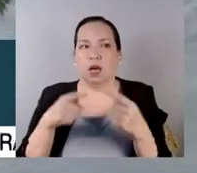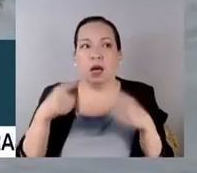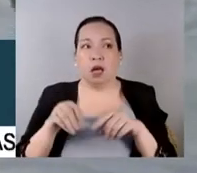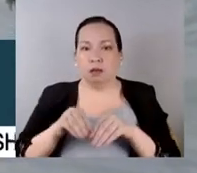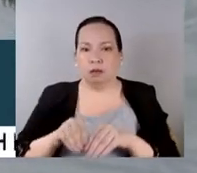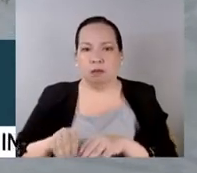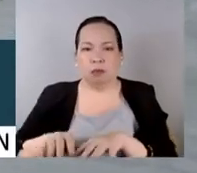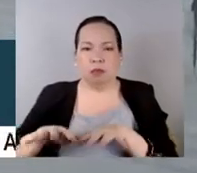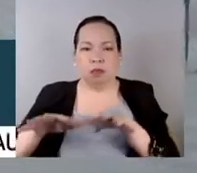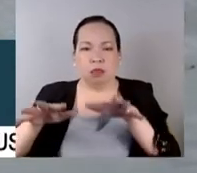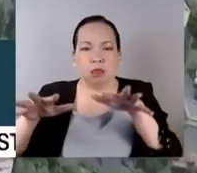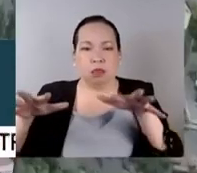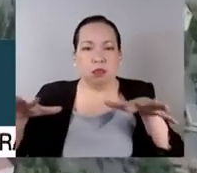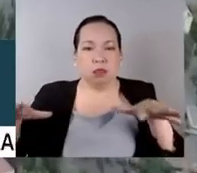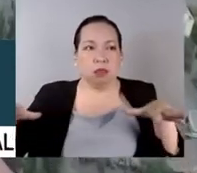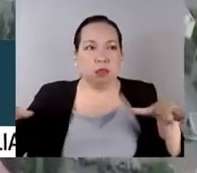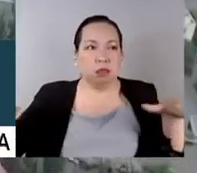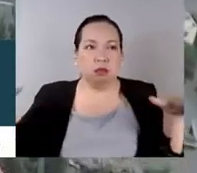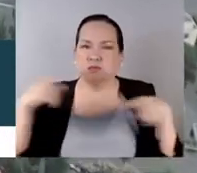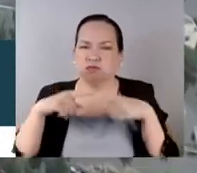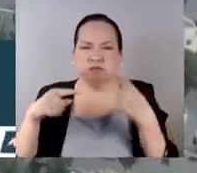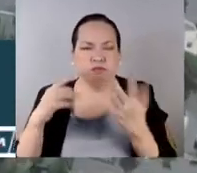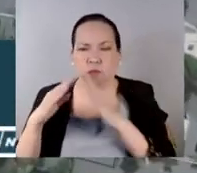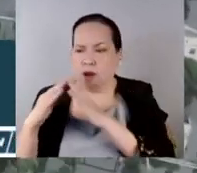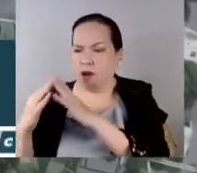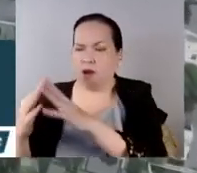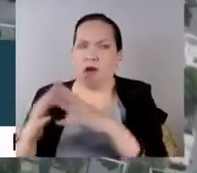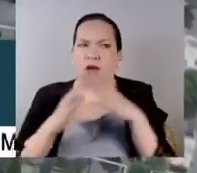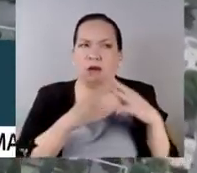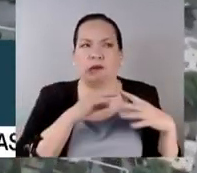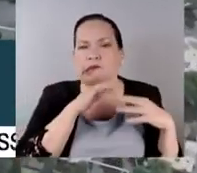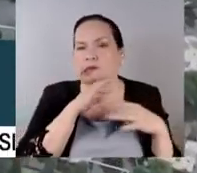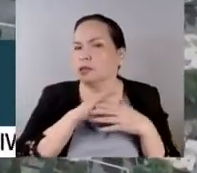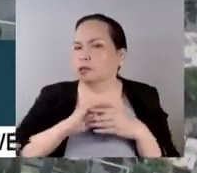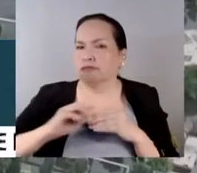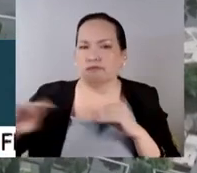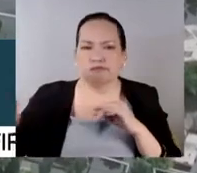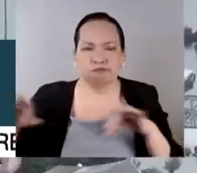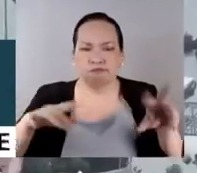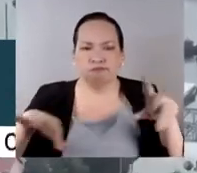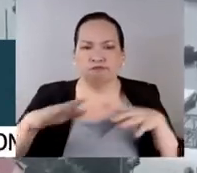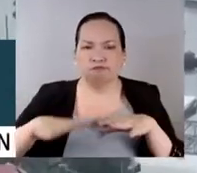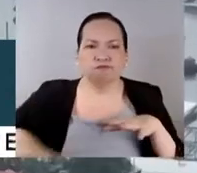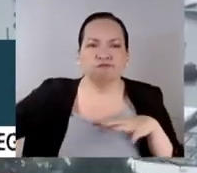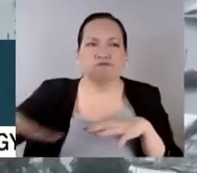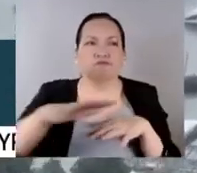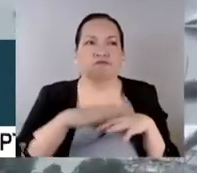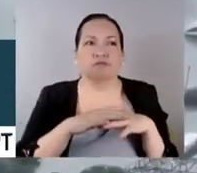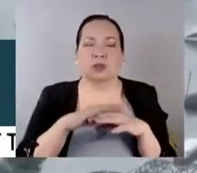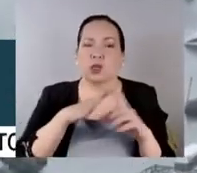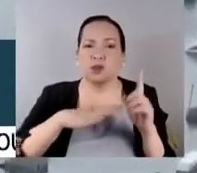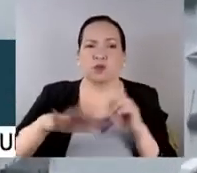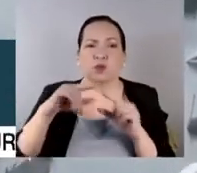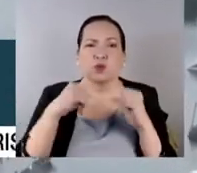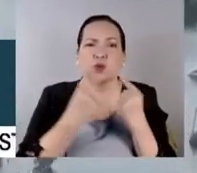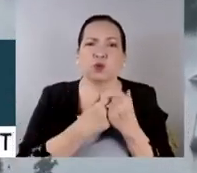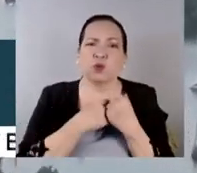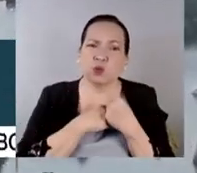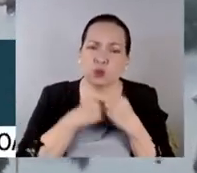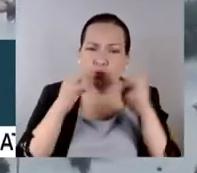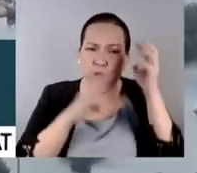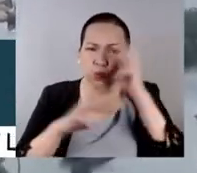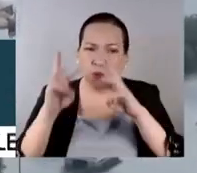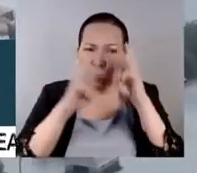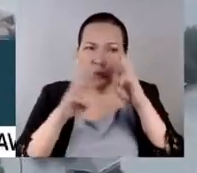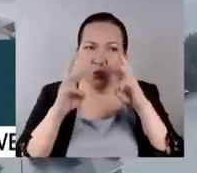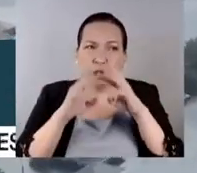carried residential and industrial waste through large parts of the region. Environmental groups warn the damage could collapse